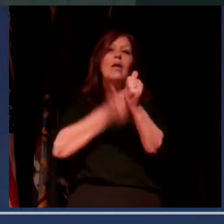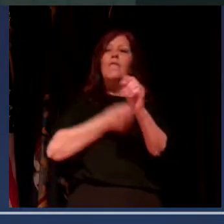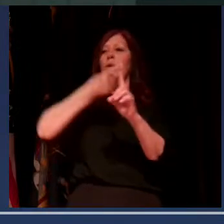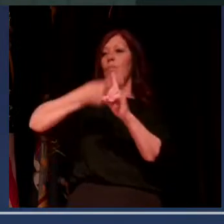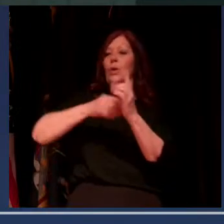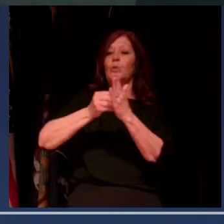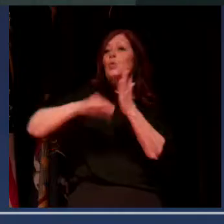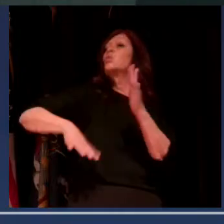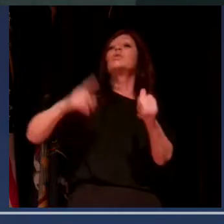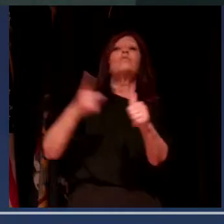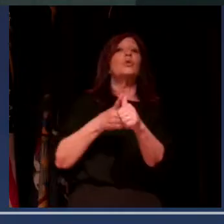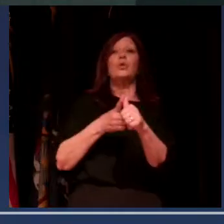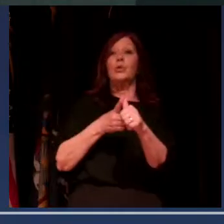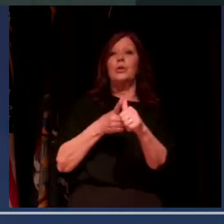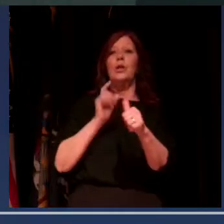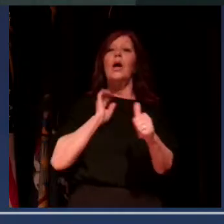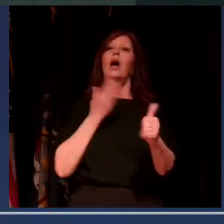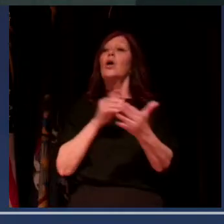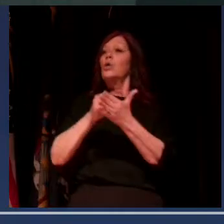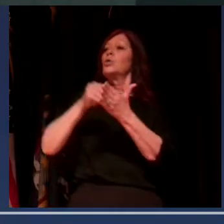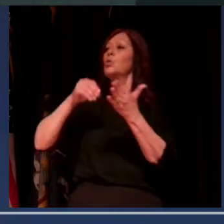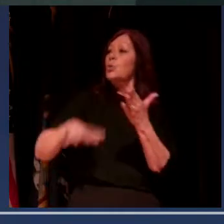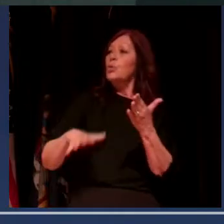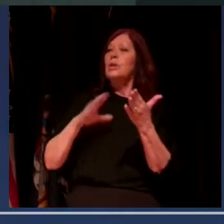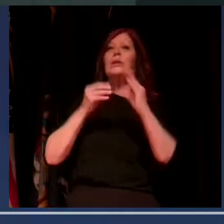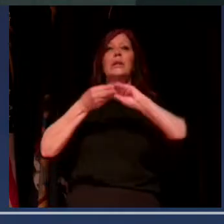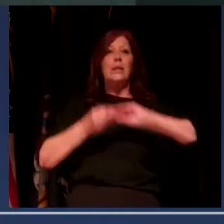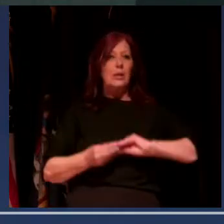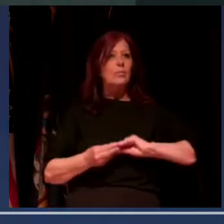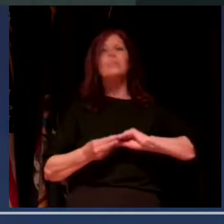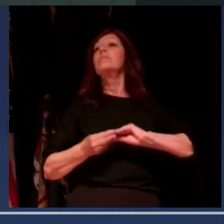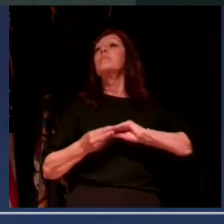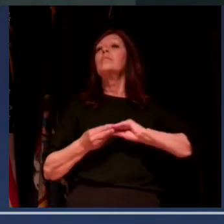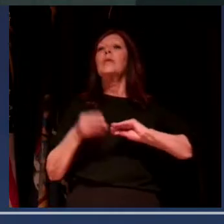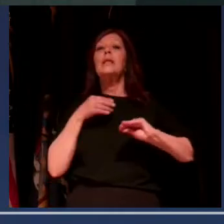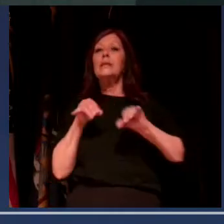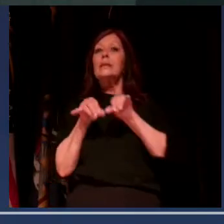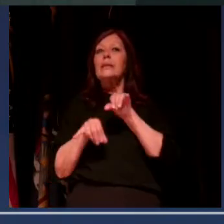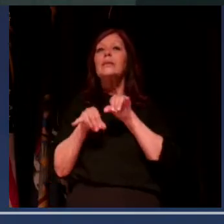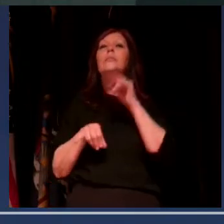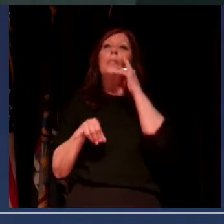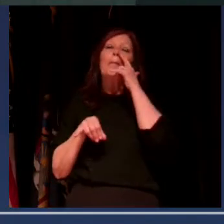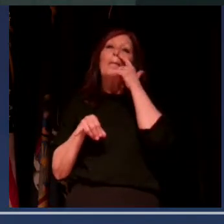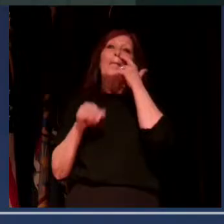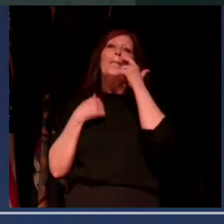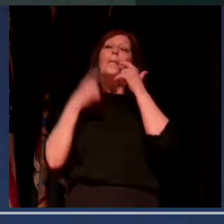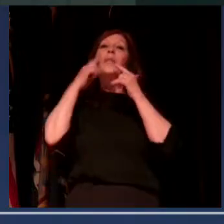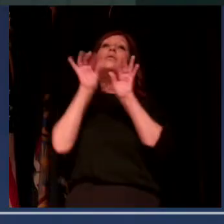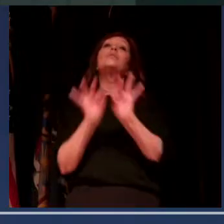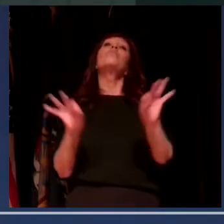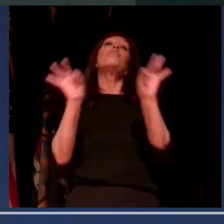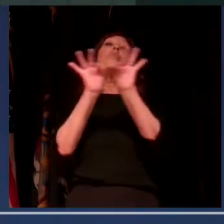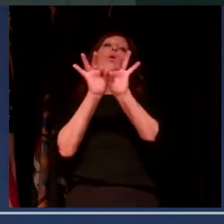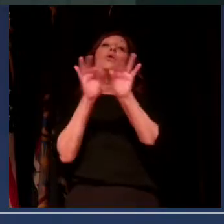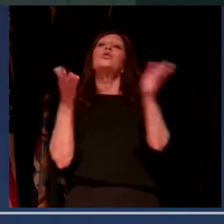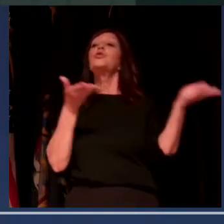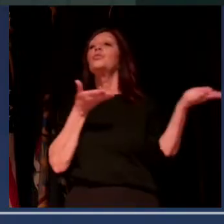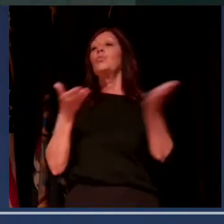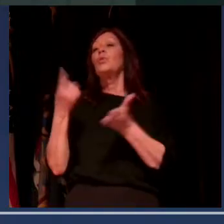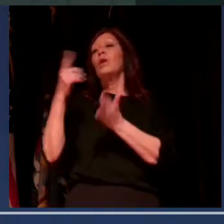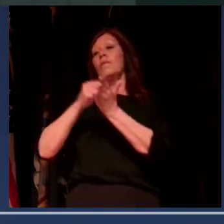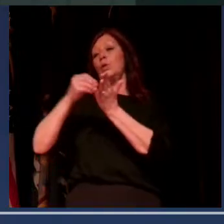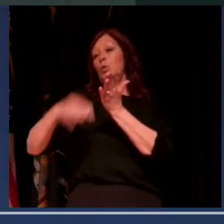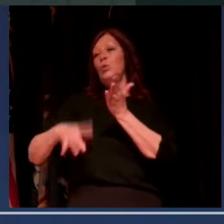meet. We start out with our student and how enrollment and retention is. So I think it was important for me to bring one of our students